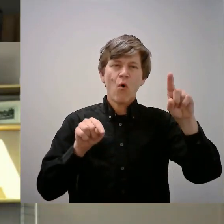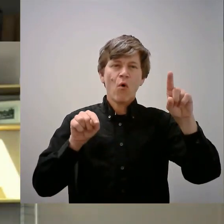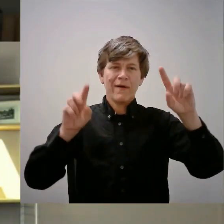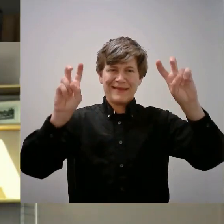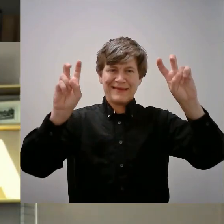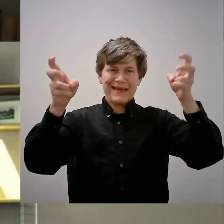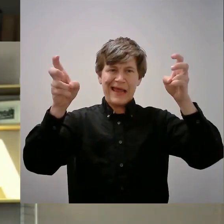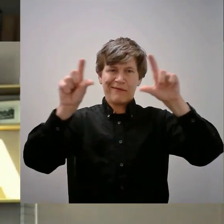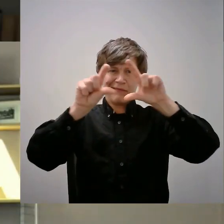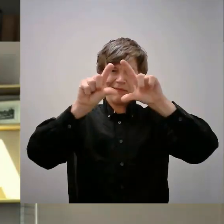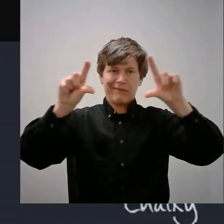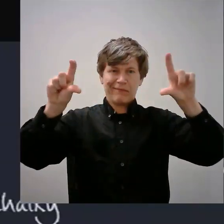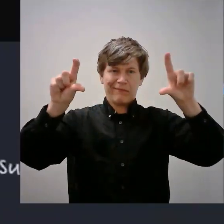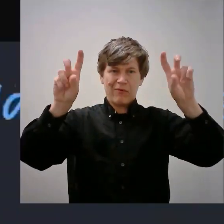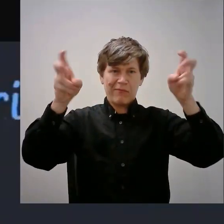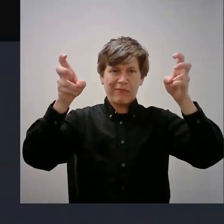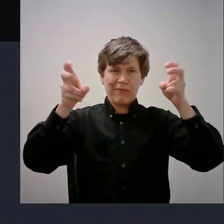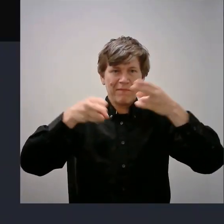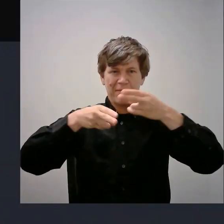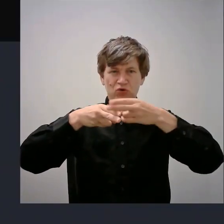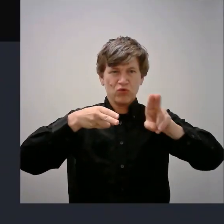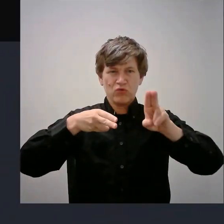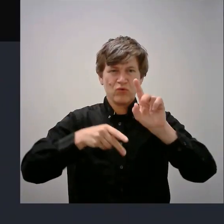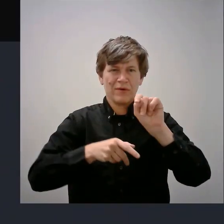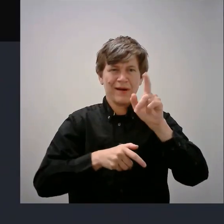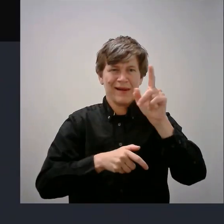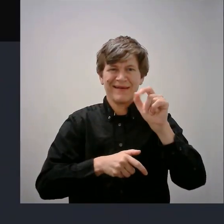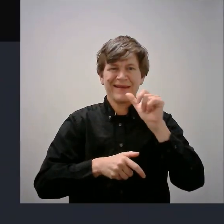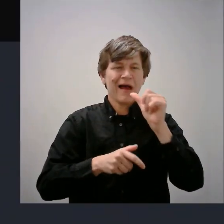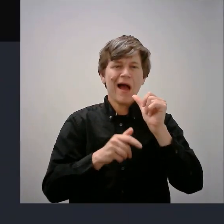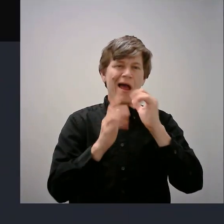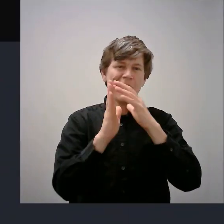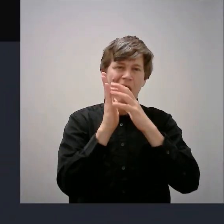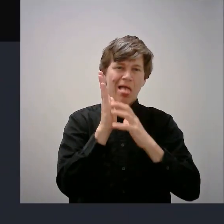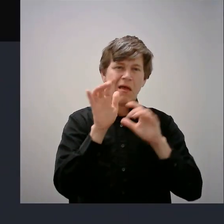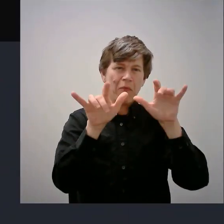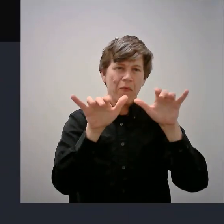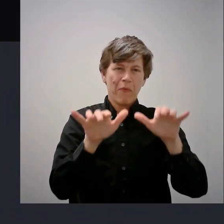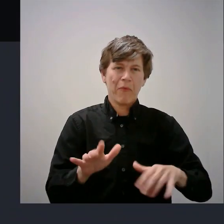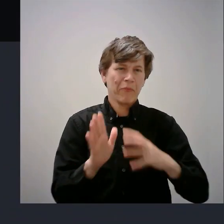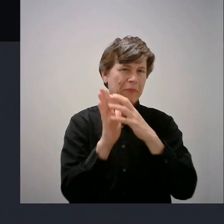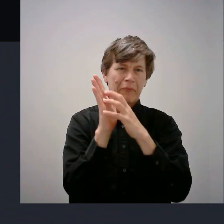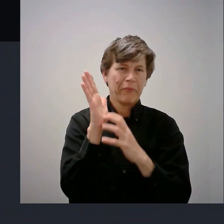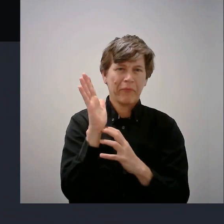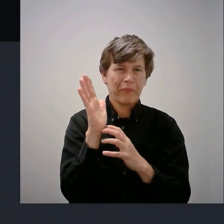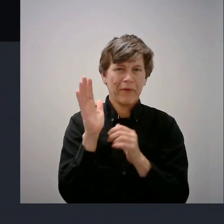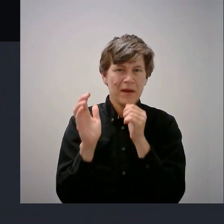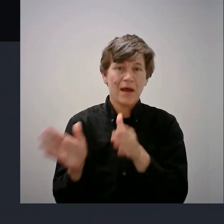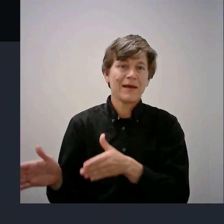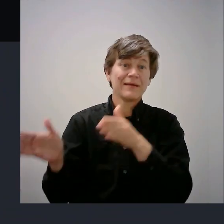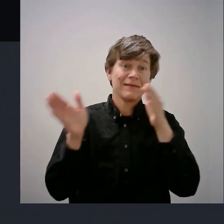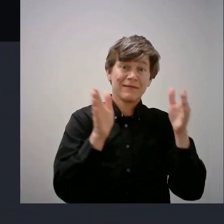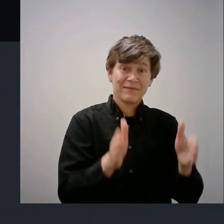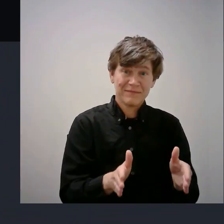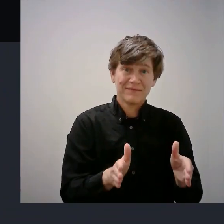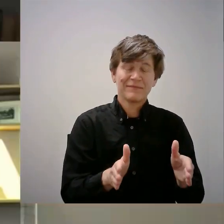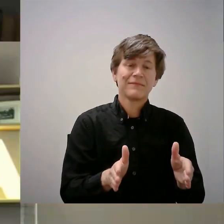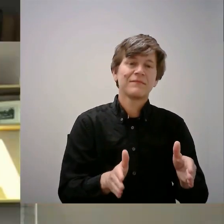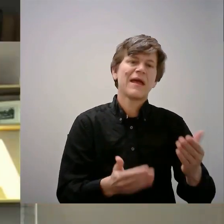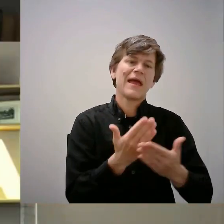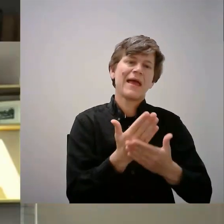short text on your body text. Coming to handwritten, this is a bit similar. The script typefaces are